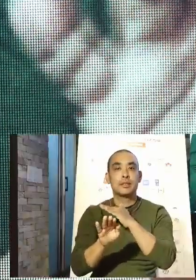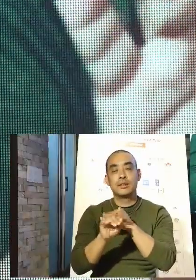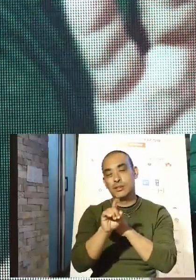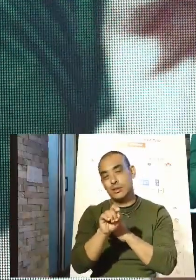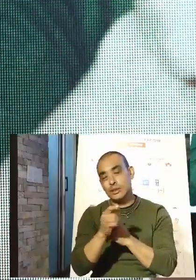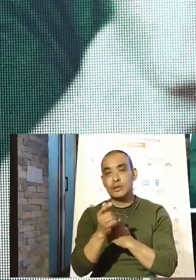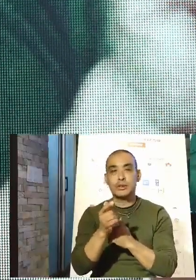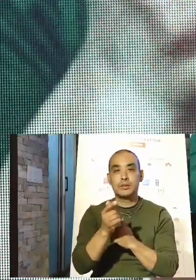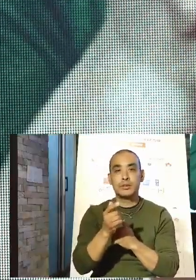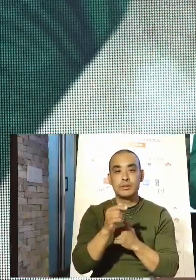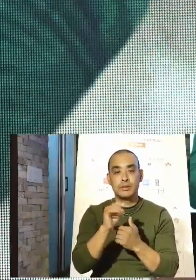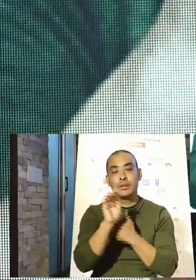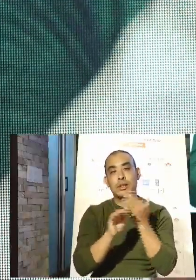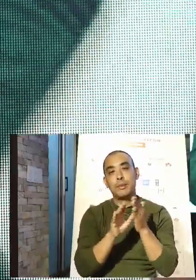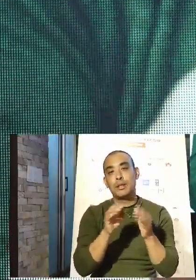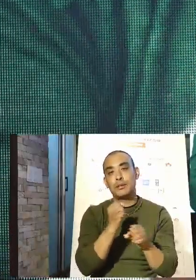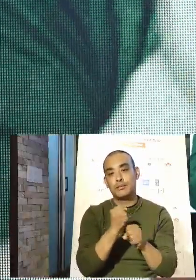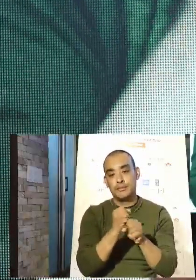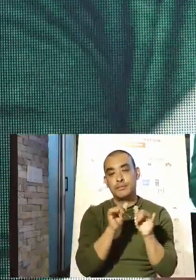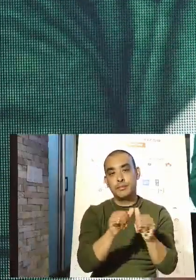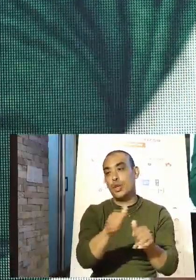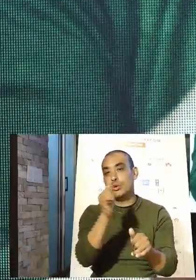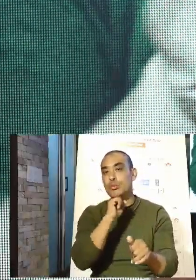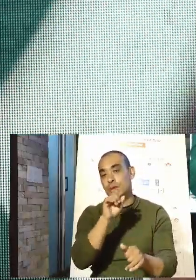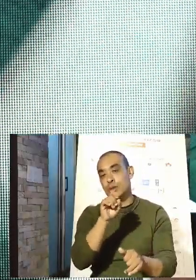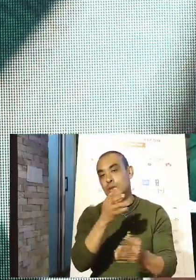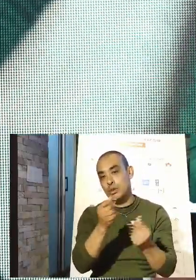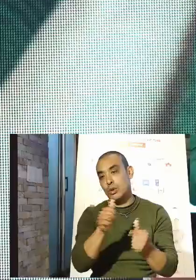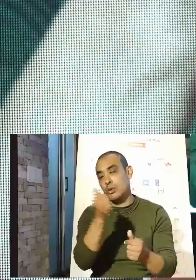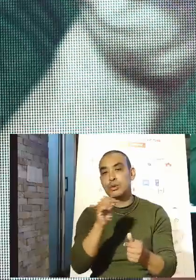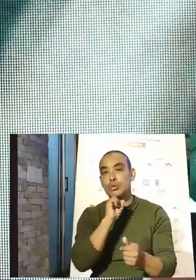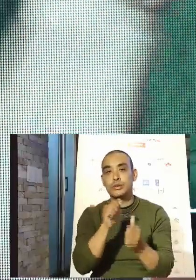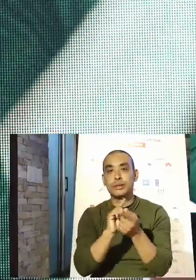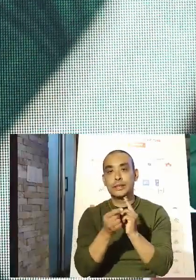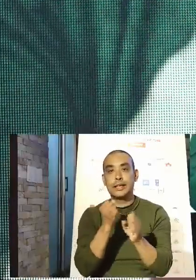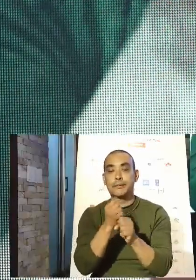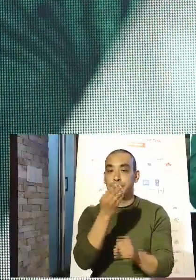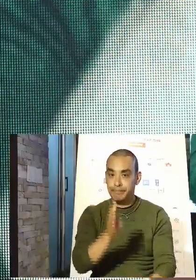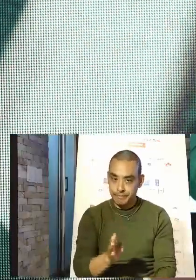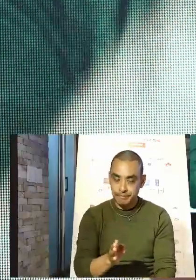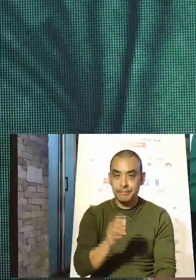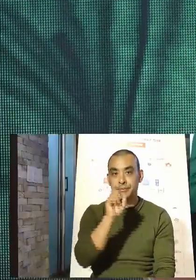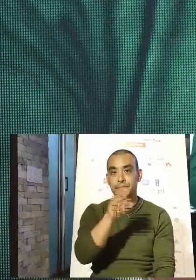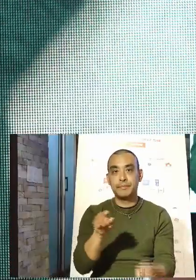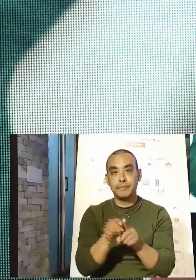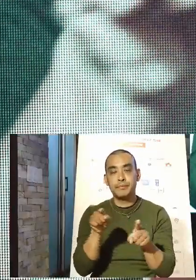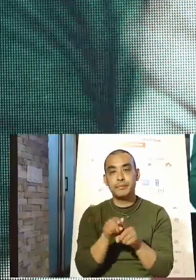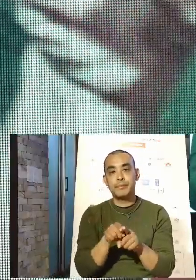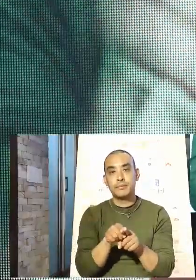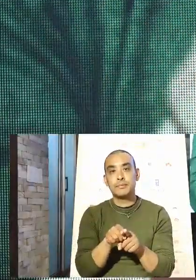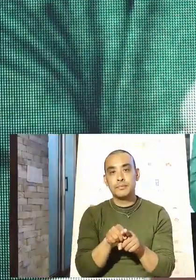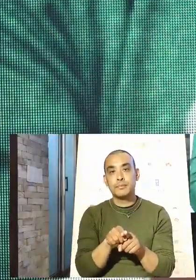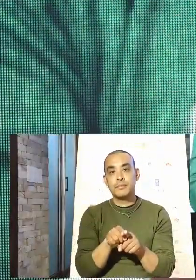and after certain years they will be moved to another age group. So how do we make sure how